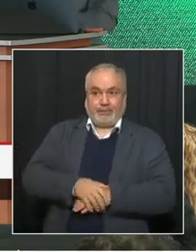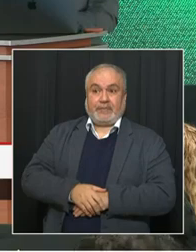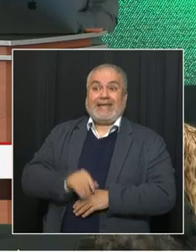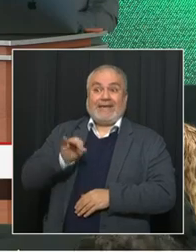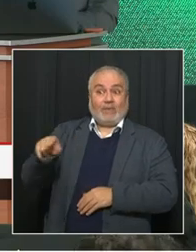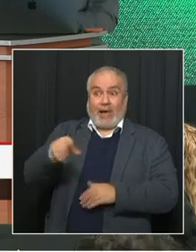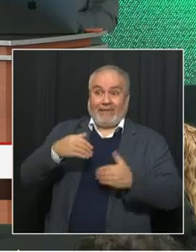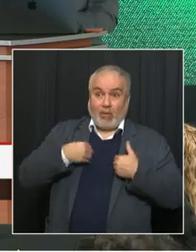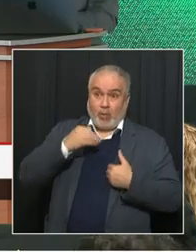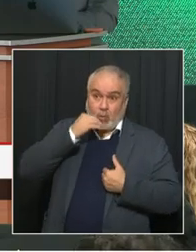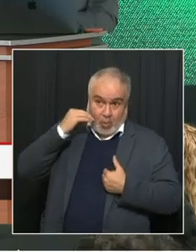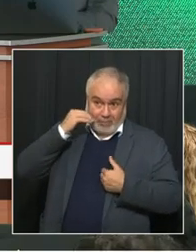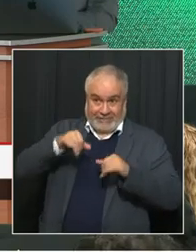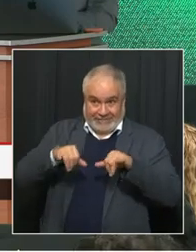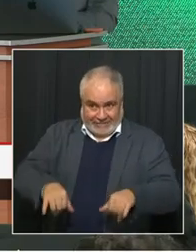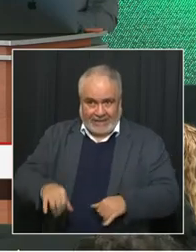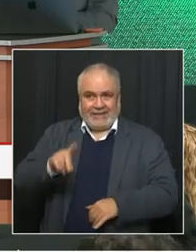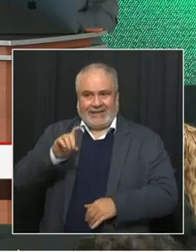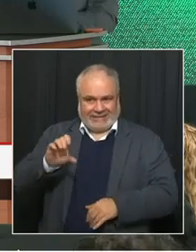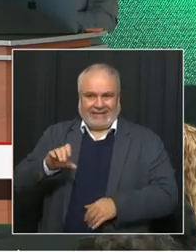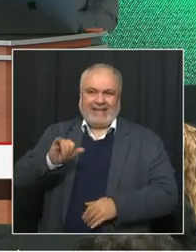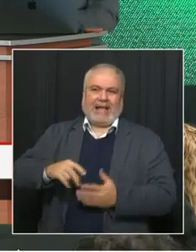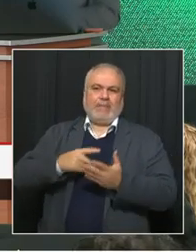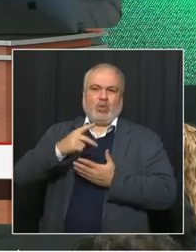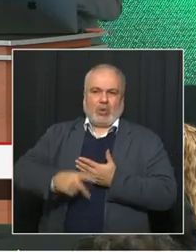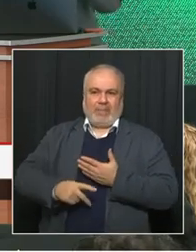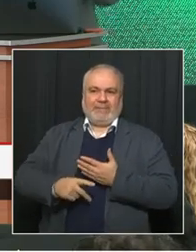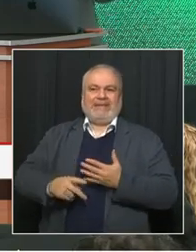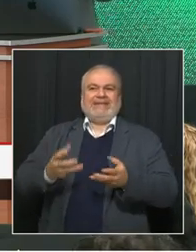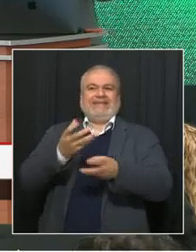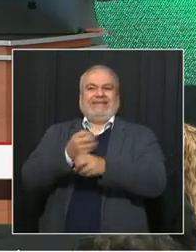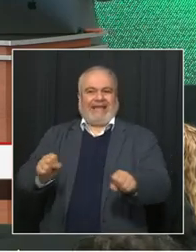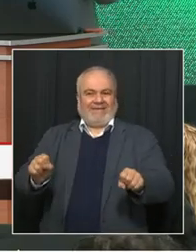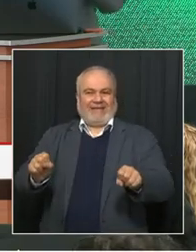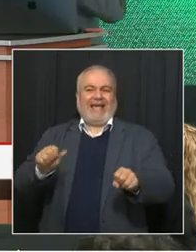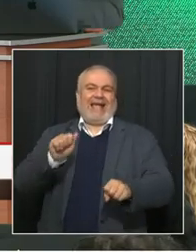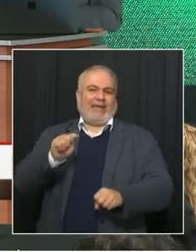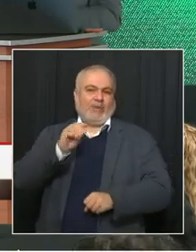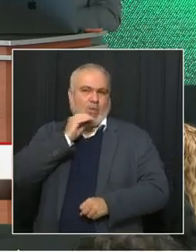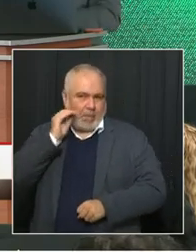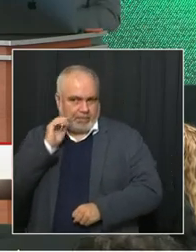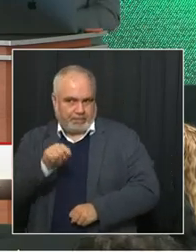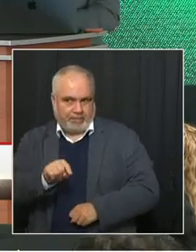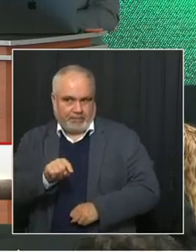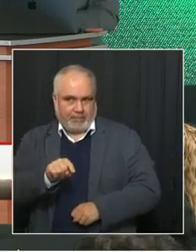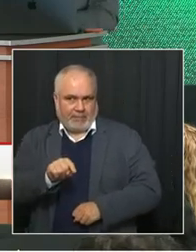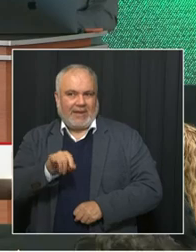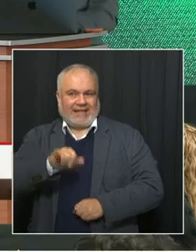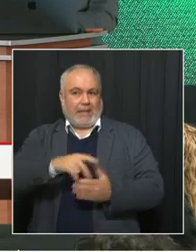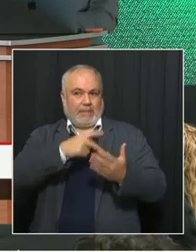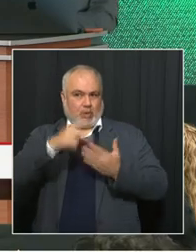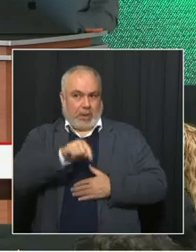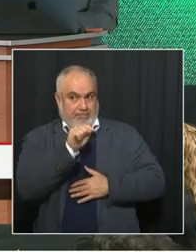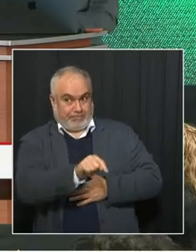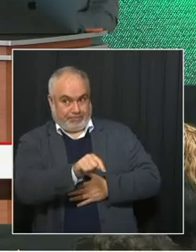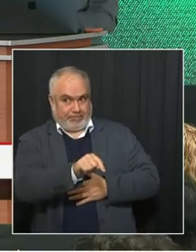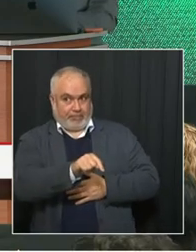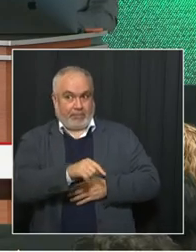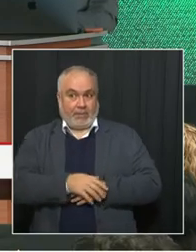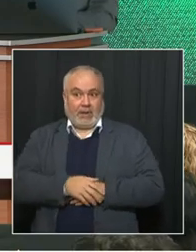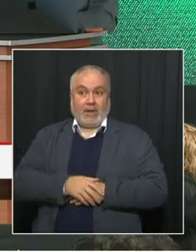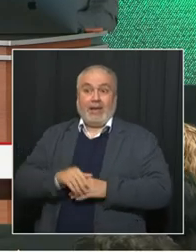at Home help extend the time you have to stay in your house. We also have programs at DHCD that